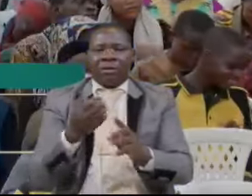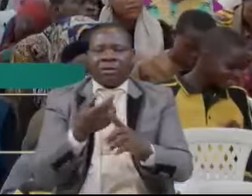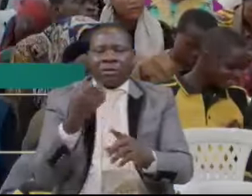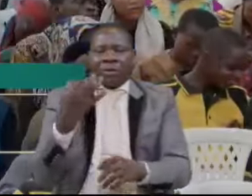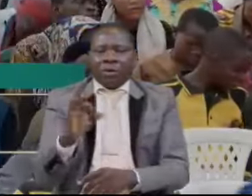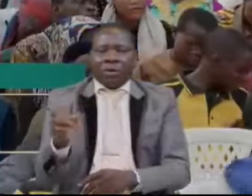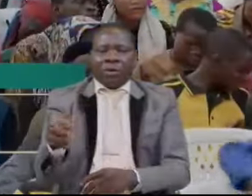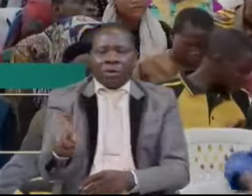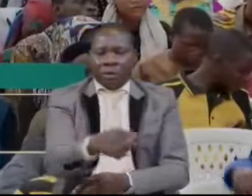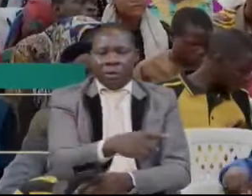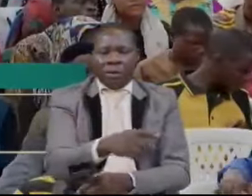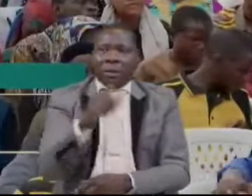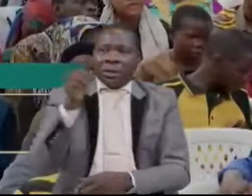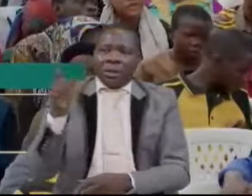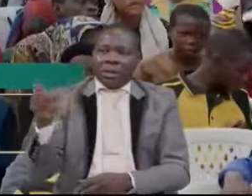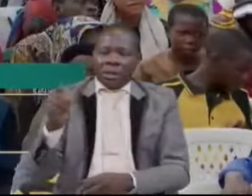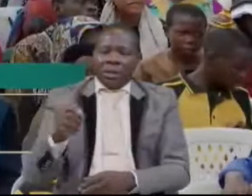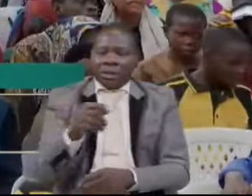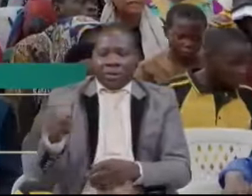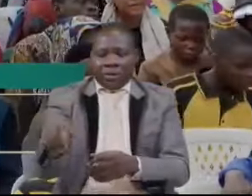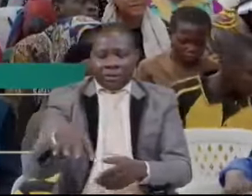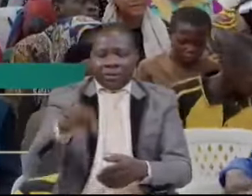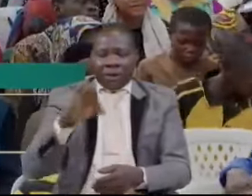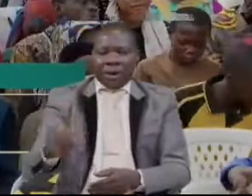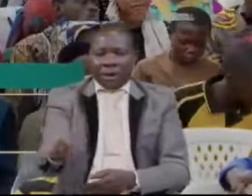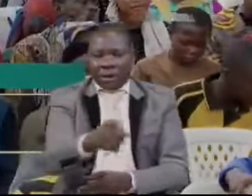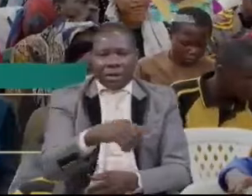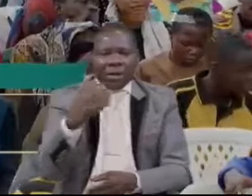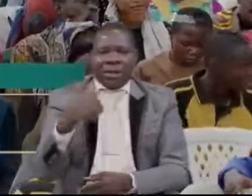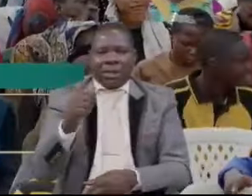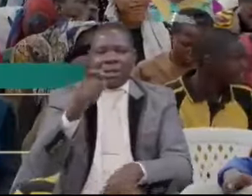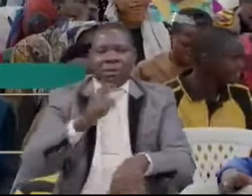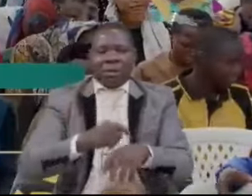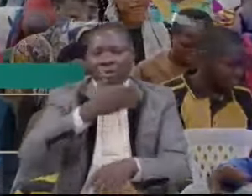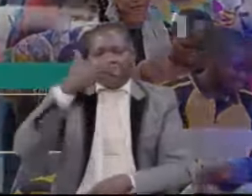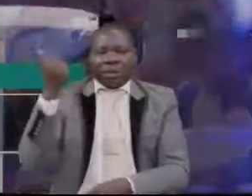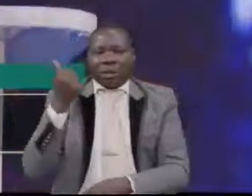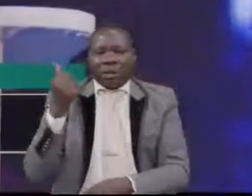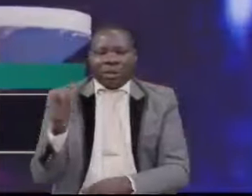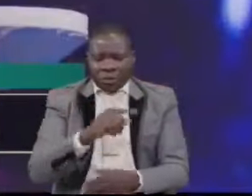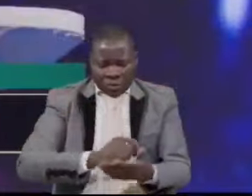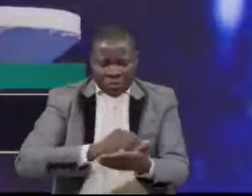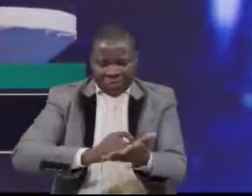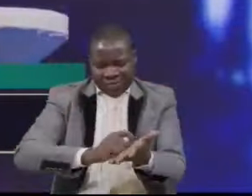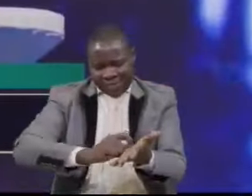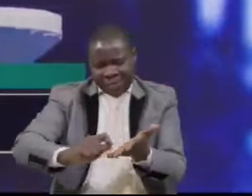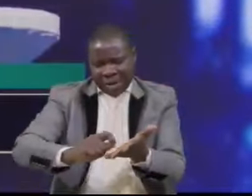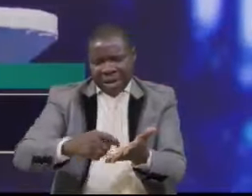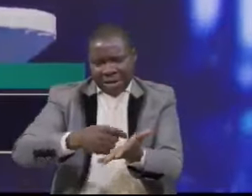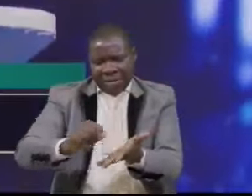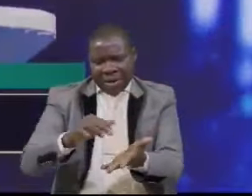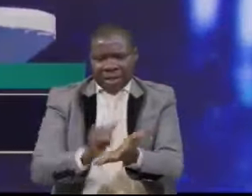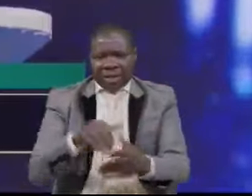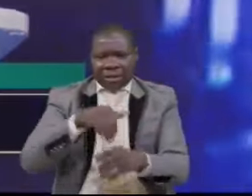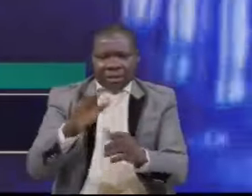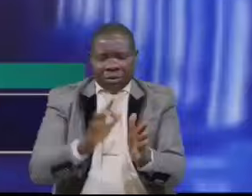them 10 times better. You underline that in your Bible. You underline that in